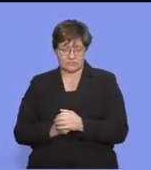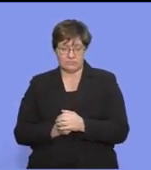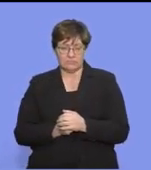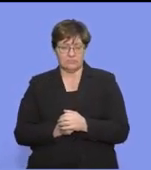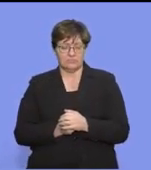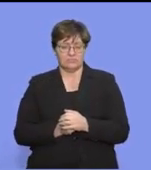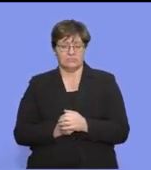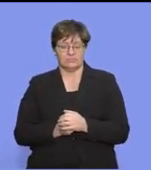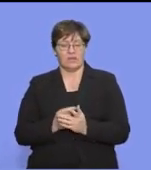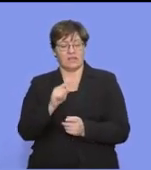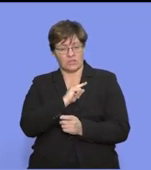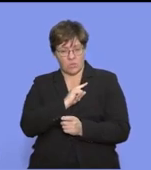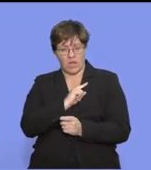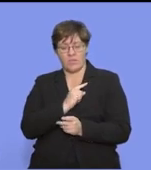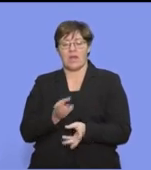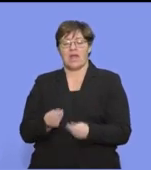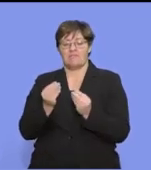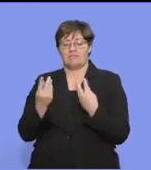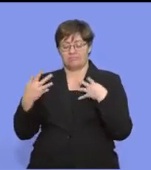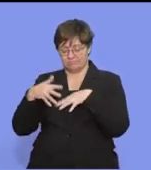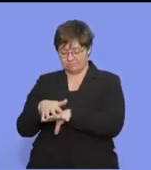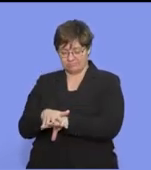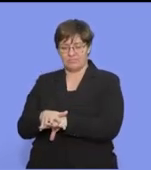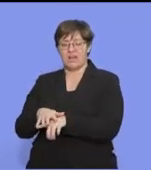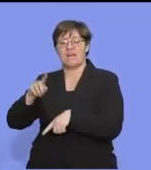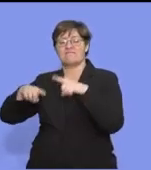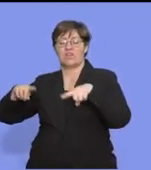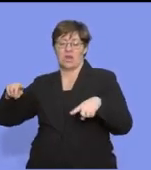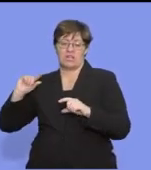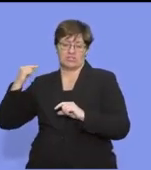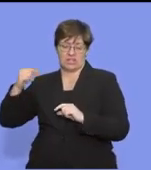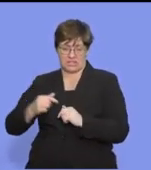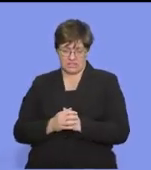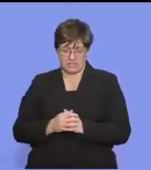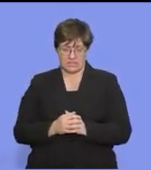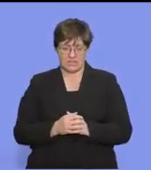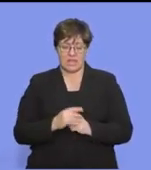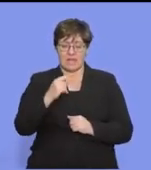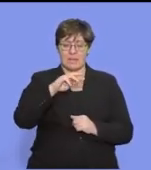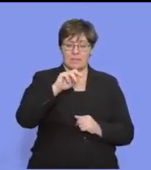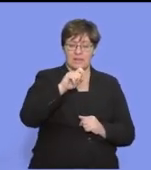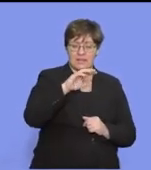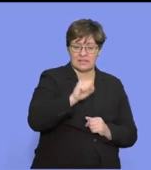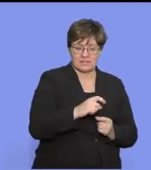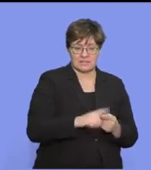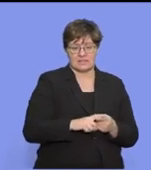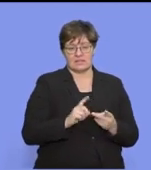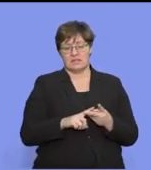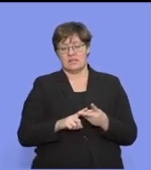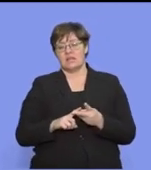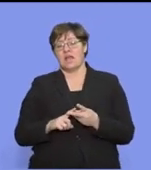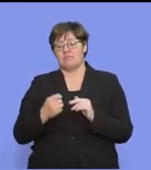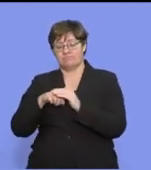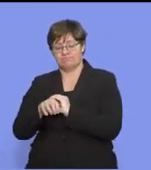reproduce sexually, and that is why we have genetic variation. So with the formation of the